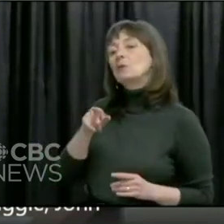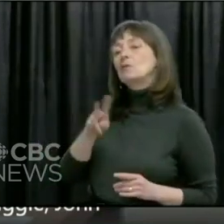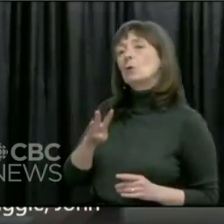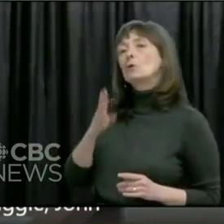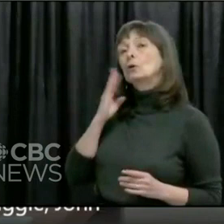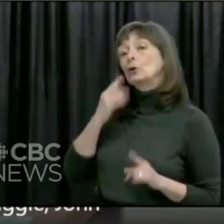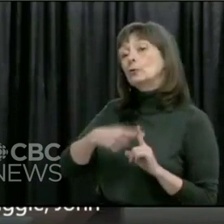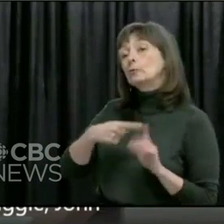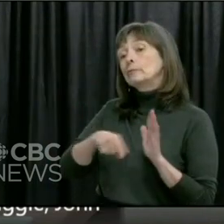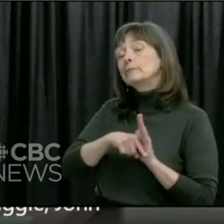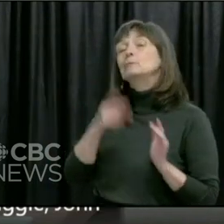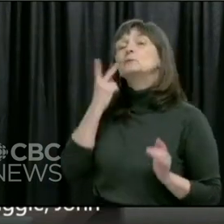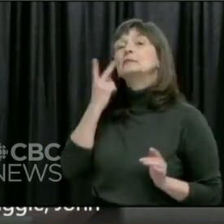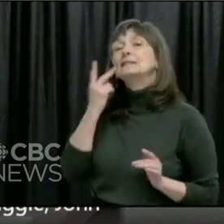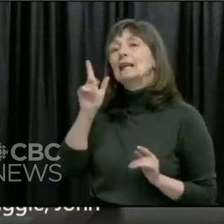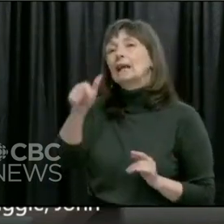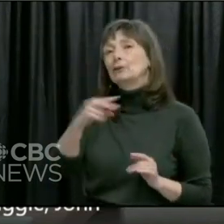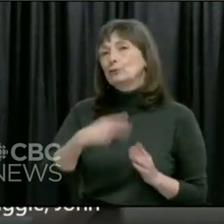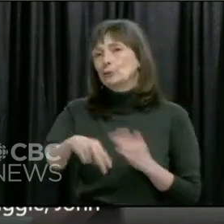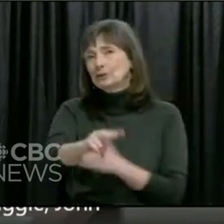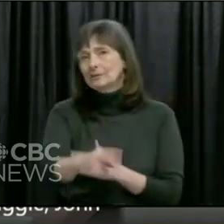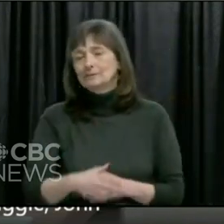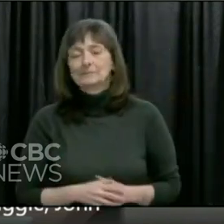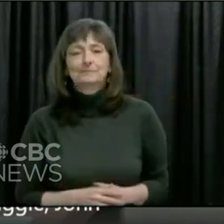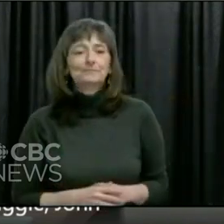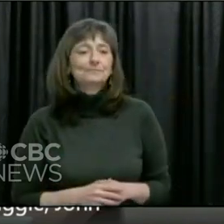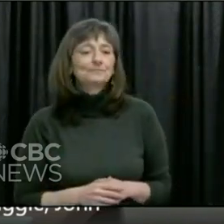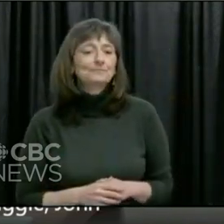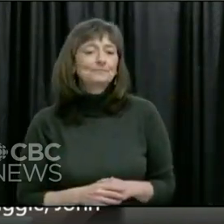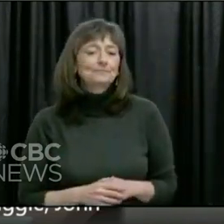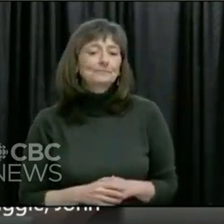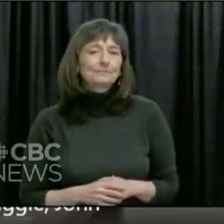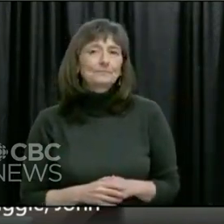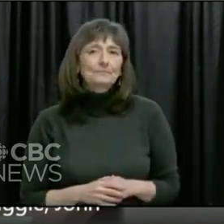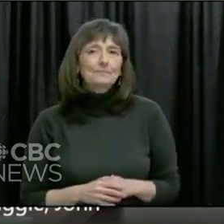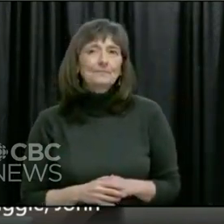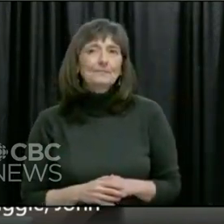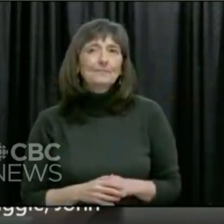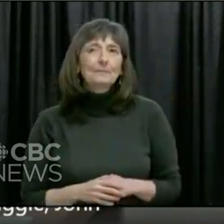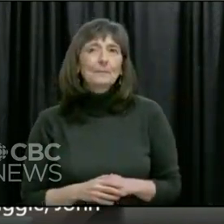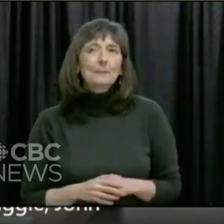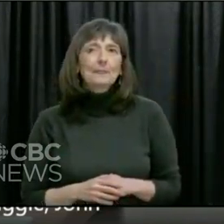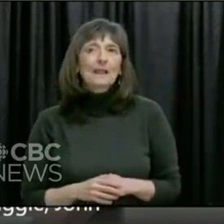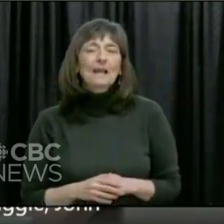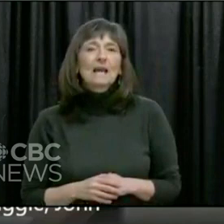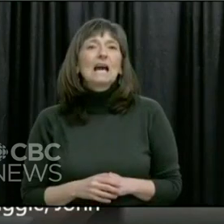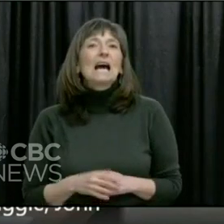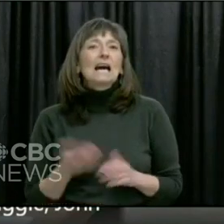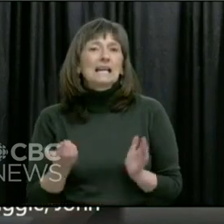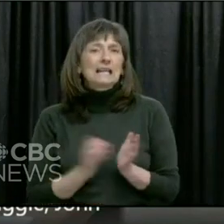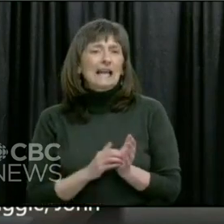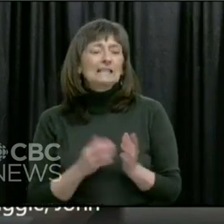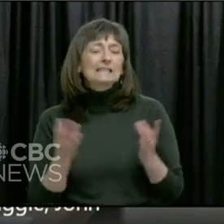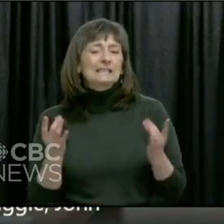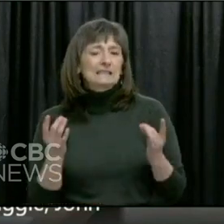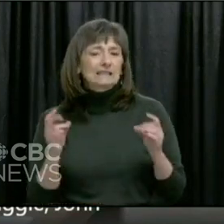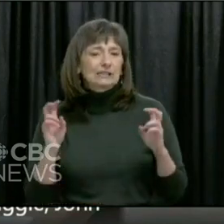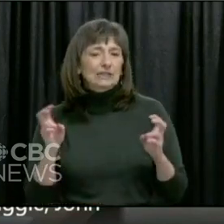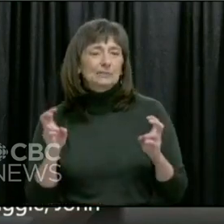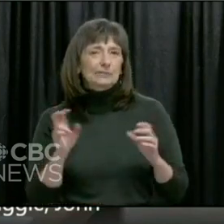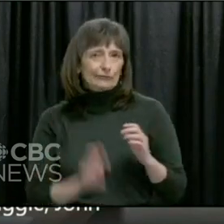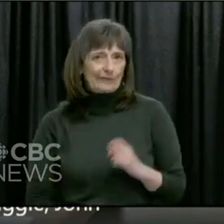become something topical. And I think one of the challenges we have is that, as I said on Friday, a